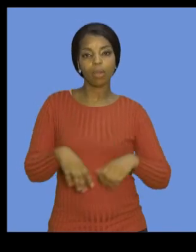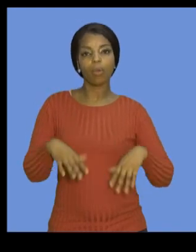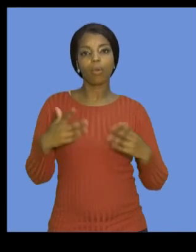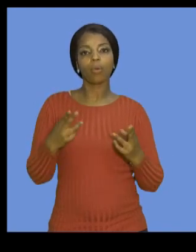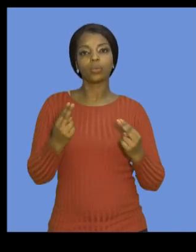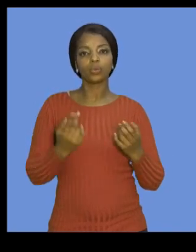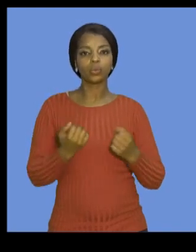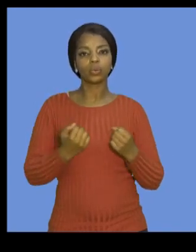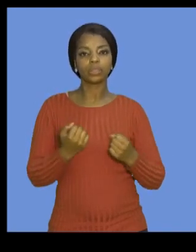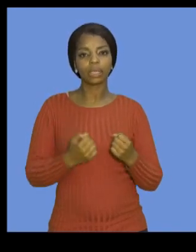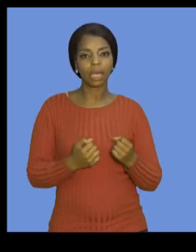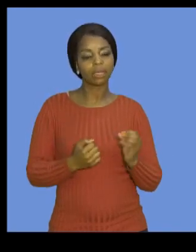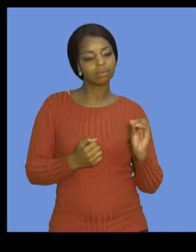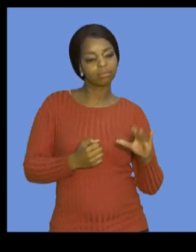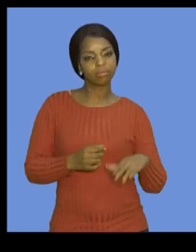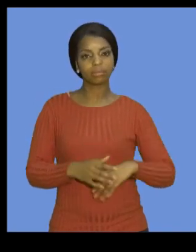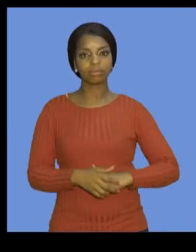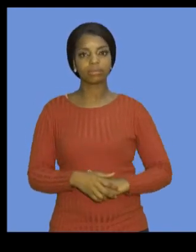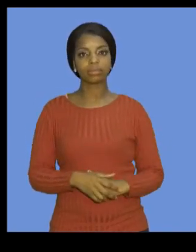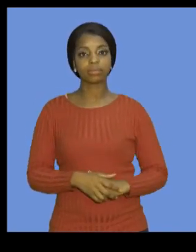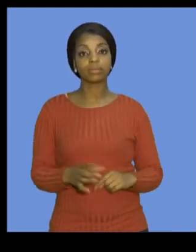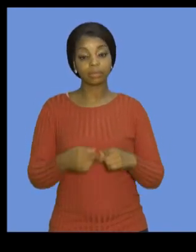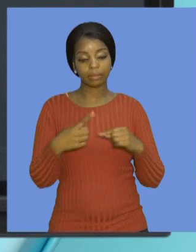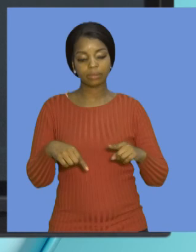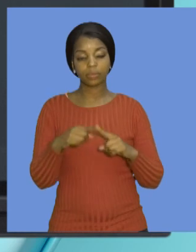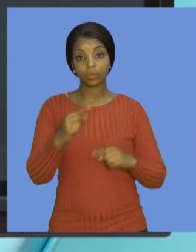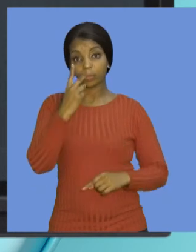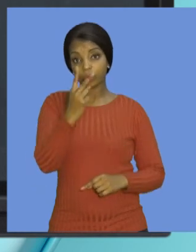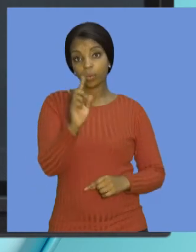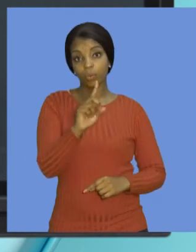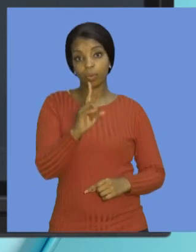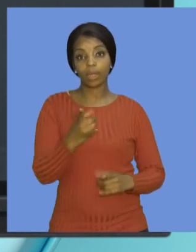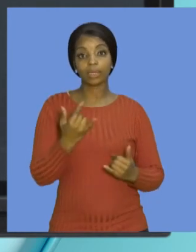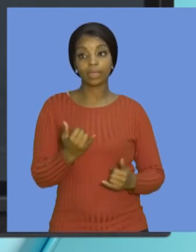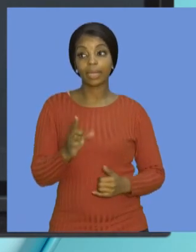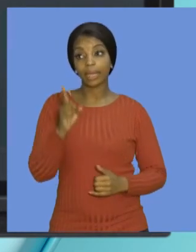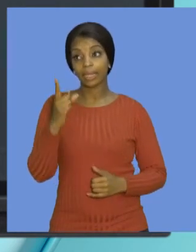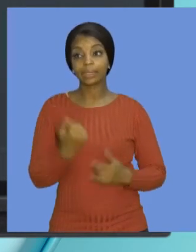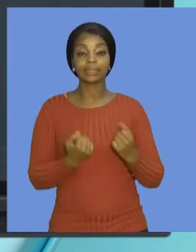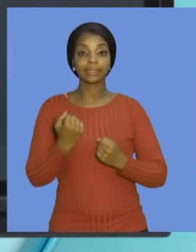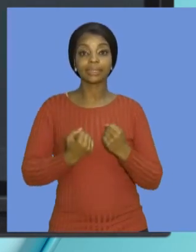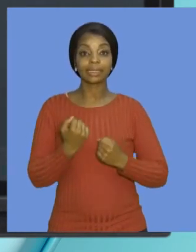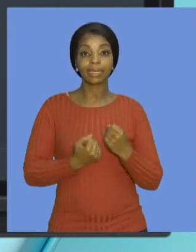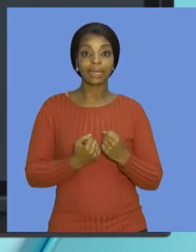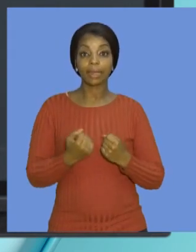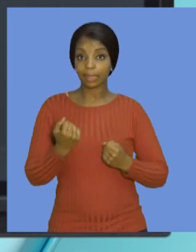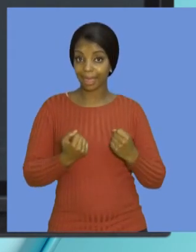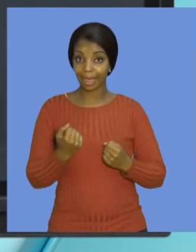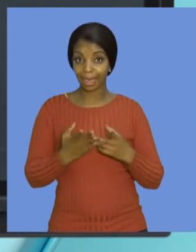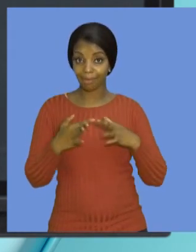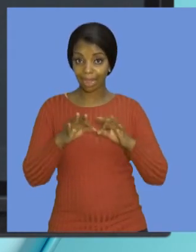for the account. So guys, what we are looking at here is what exactly is it that we are dealing with. This is a car,